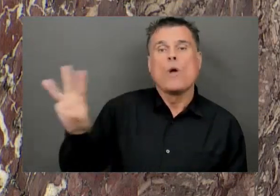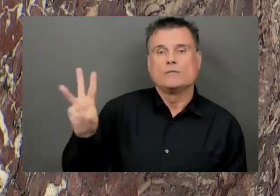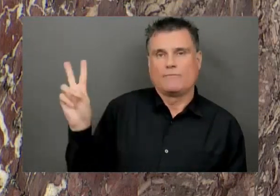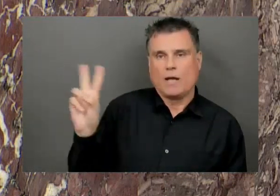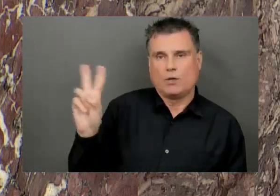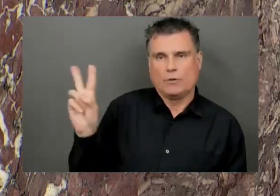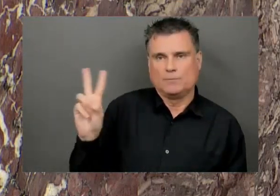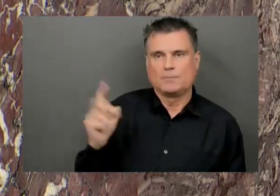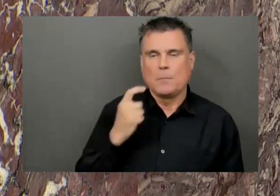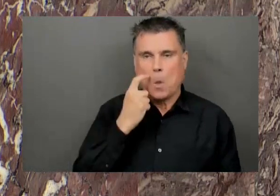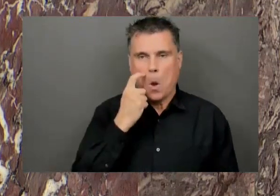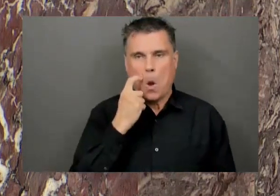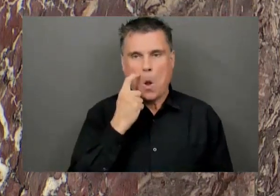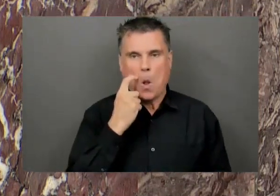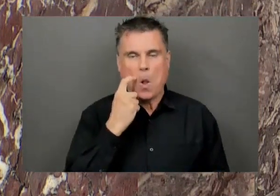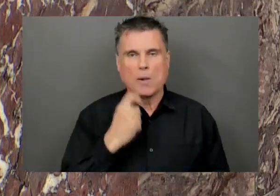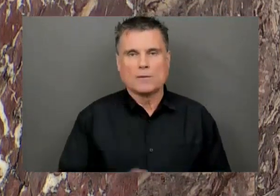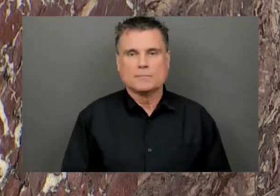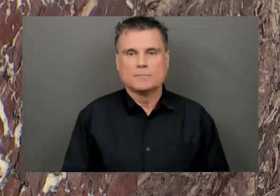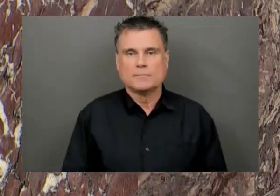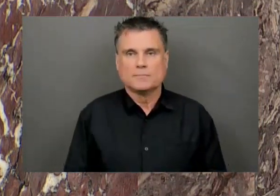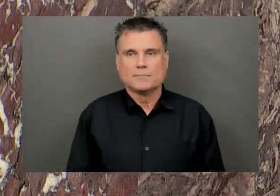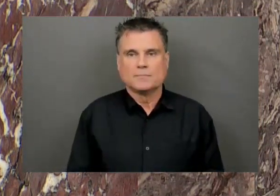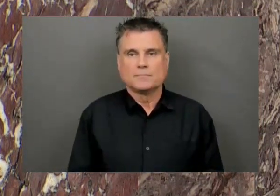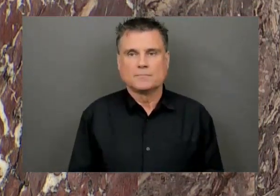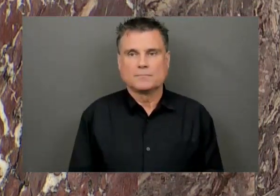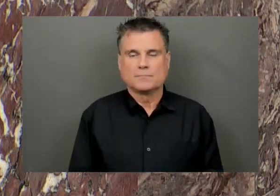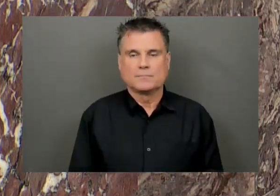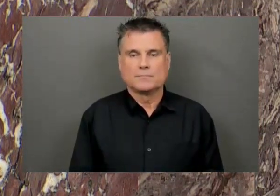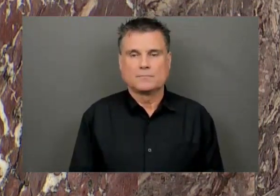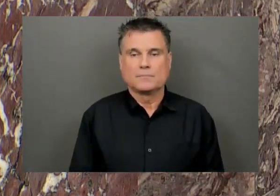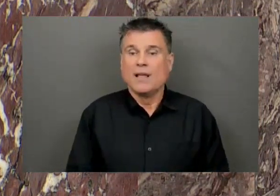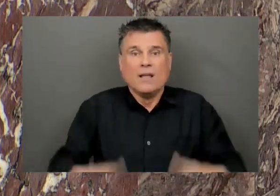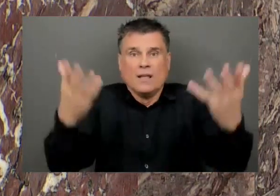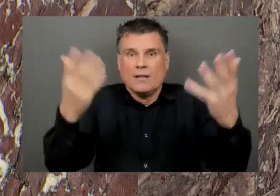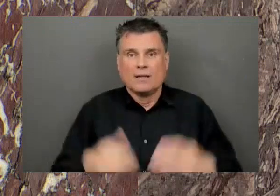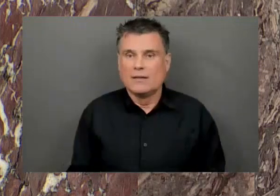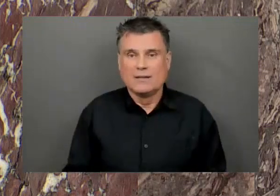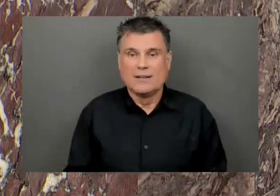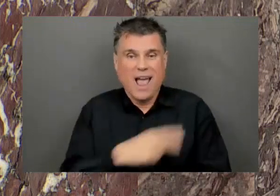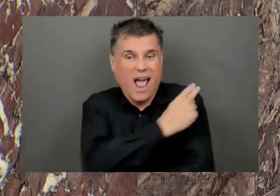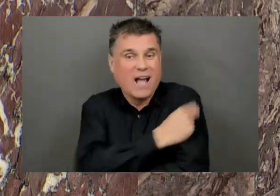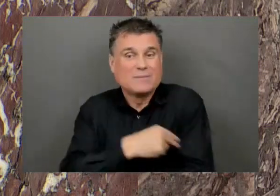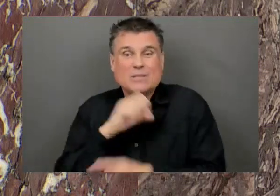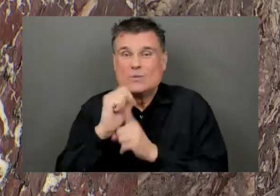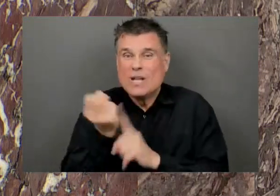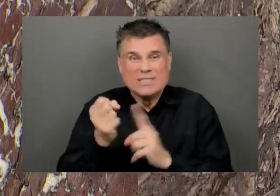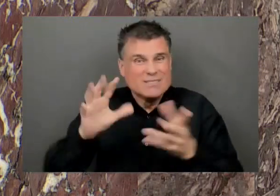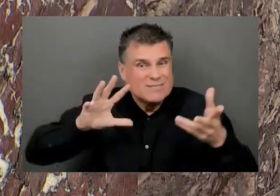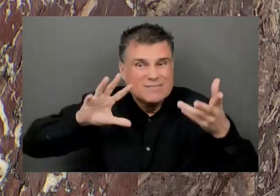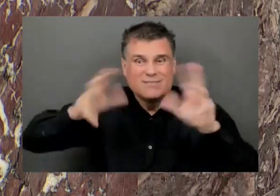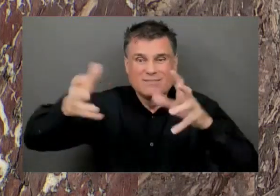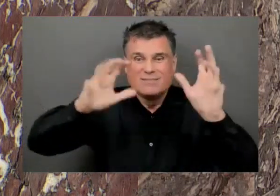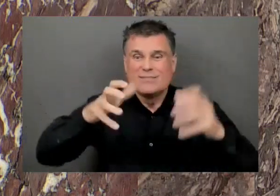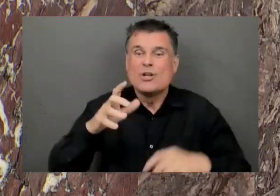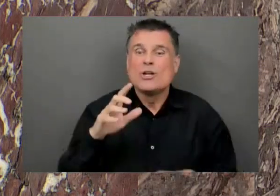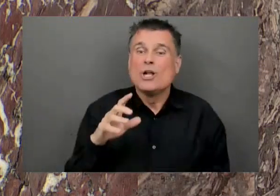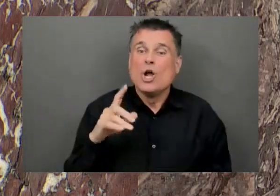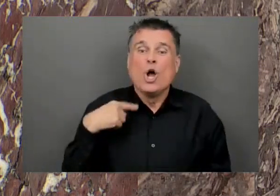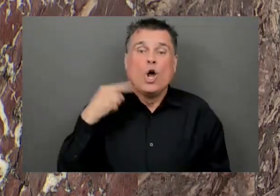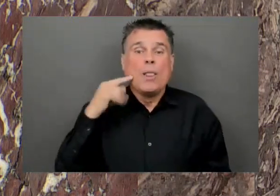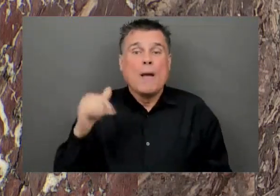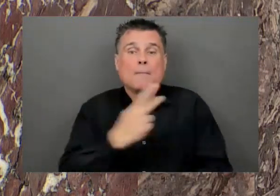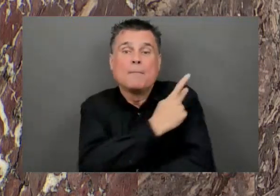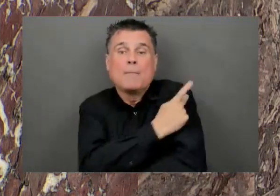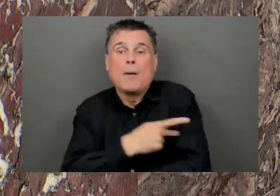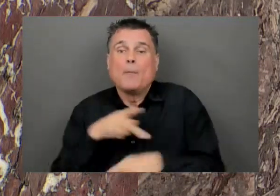lock boxes to store their drugs, paraphernalia, and even weapons accessible throughout their stay. We've learned from nurses that they are